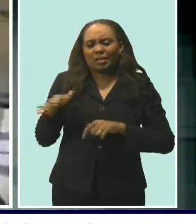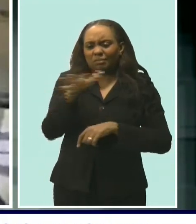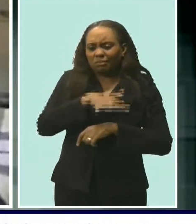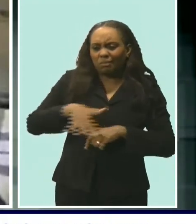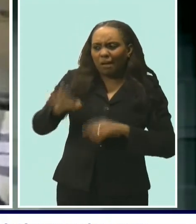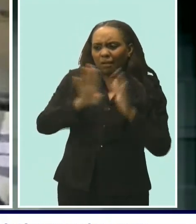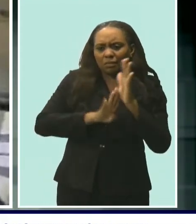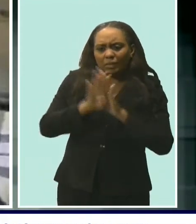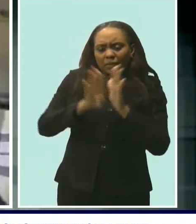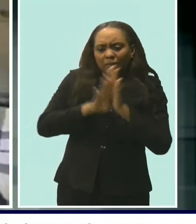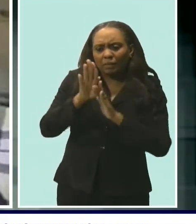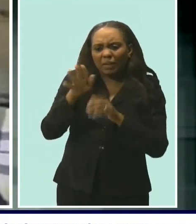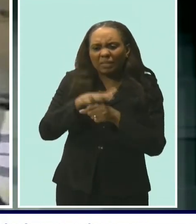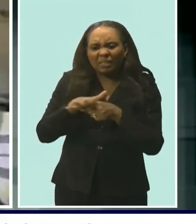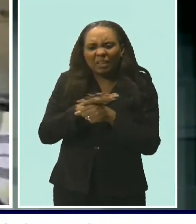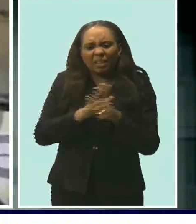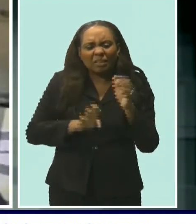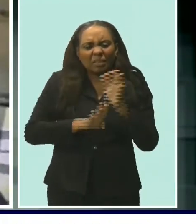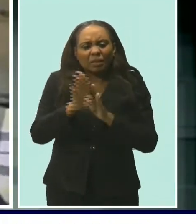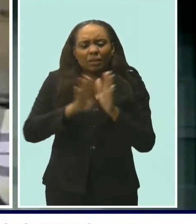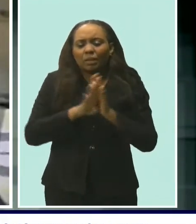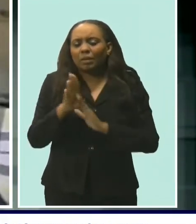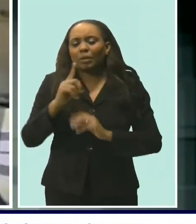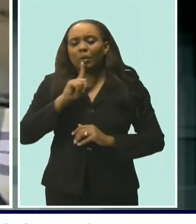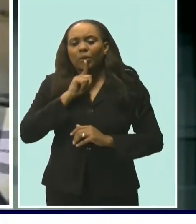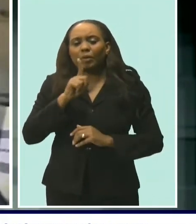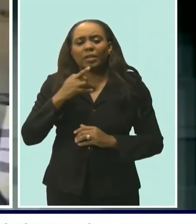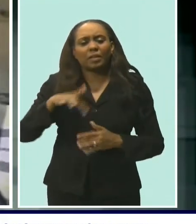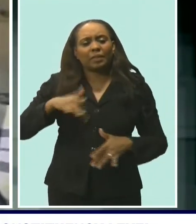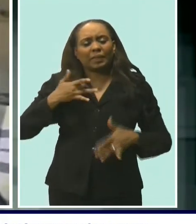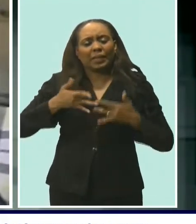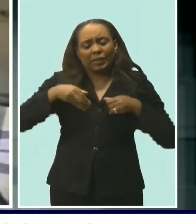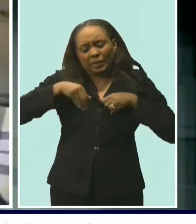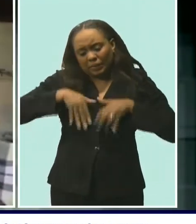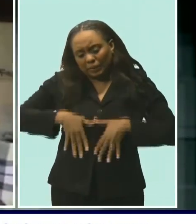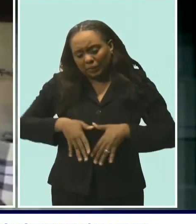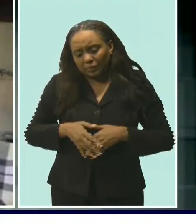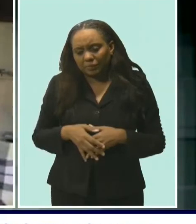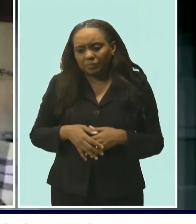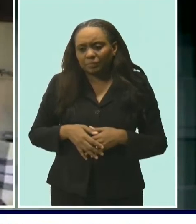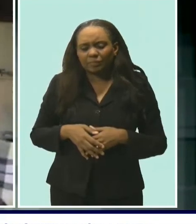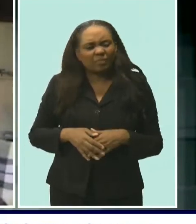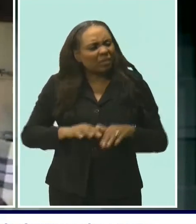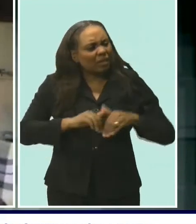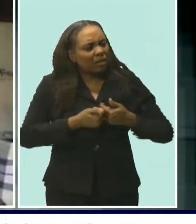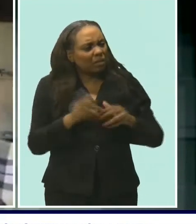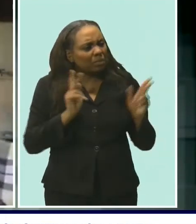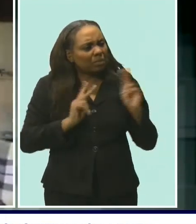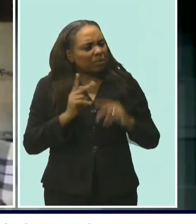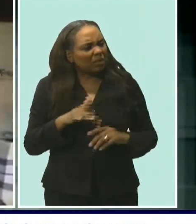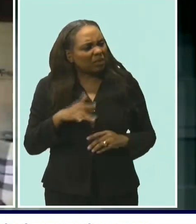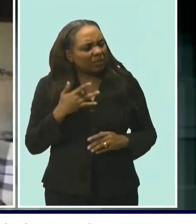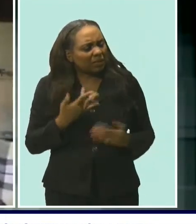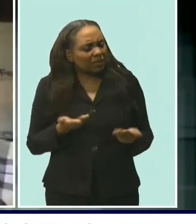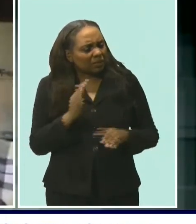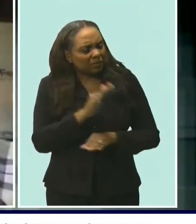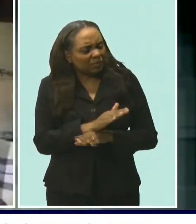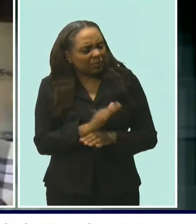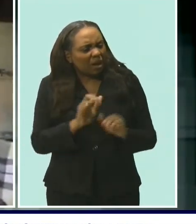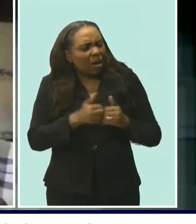development. It's a great loss for the people of St. Peter. And how are the people in St. Peter feeling this evening?